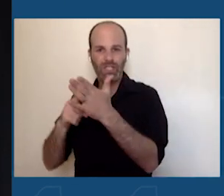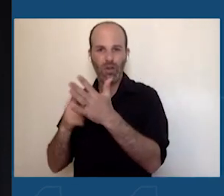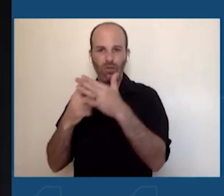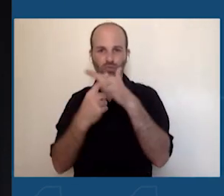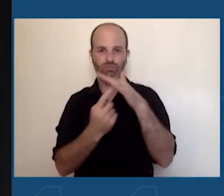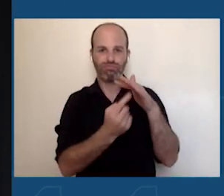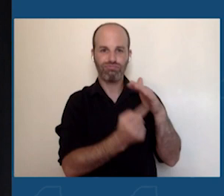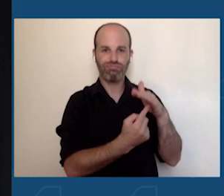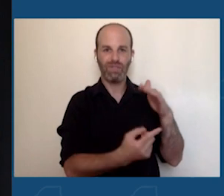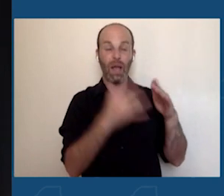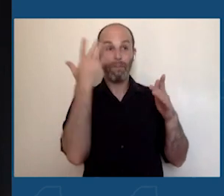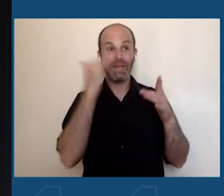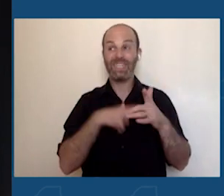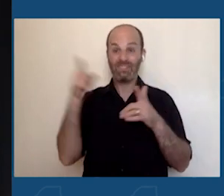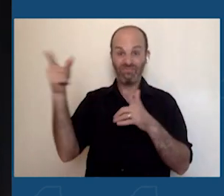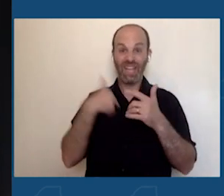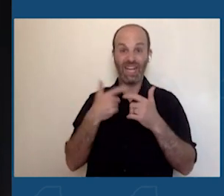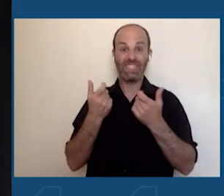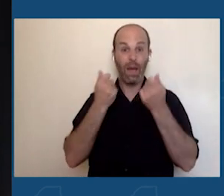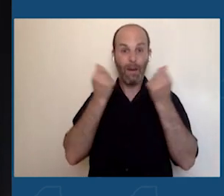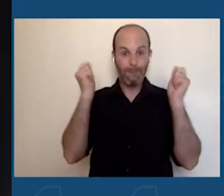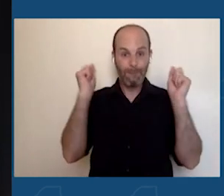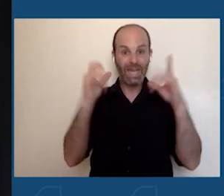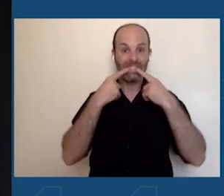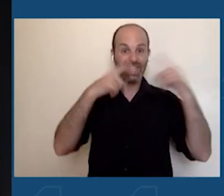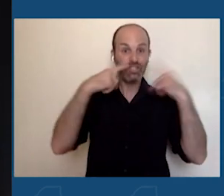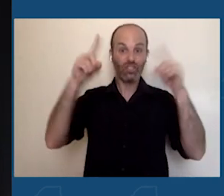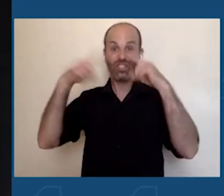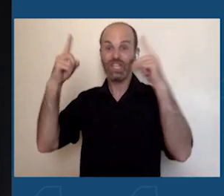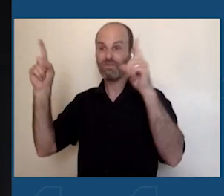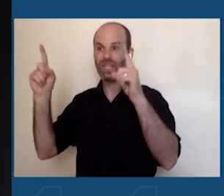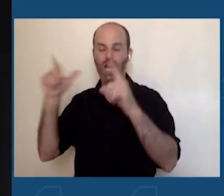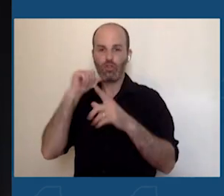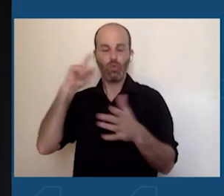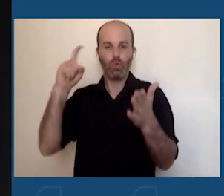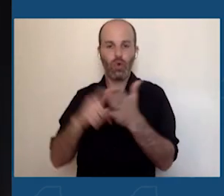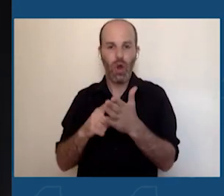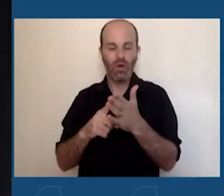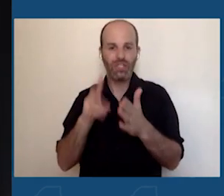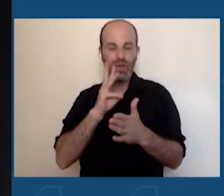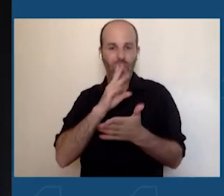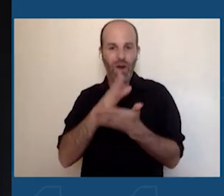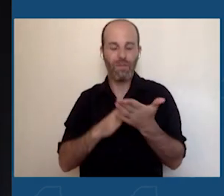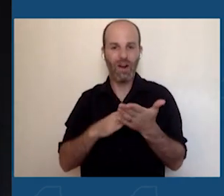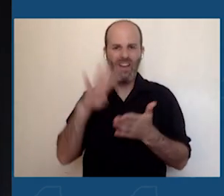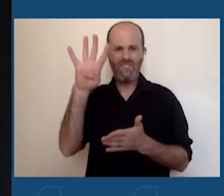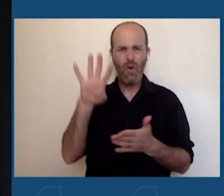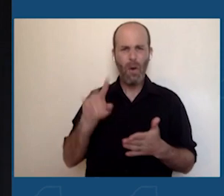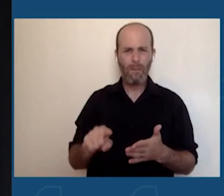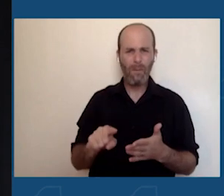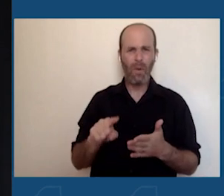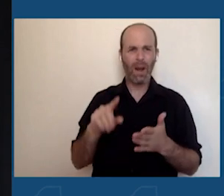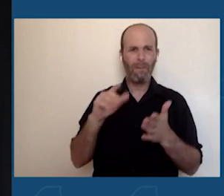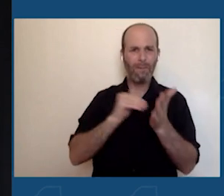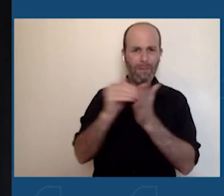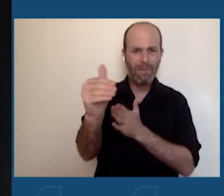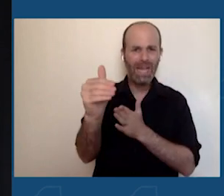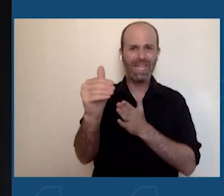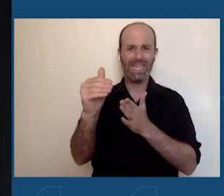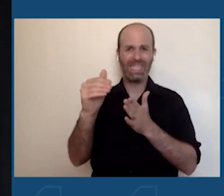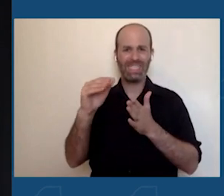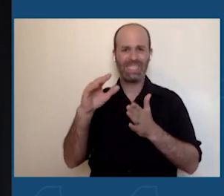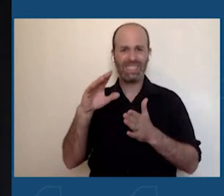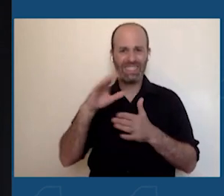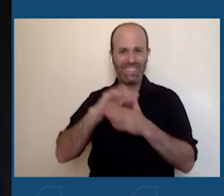amazing achievement out of this administration. $4.5 billion. Let that set in for a moment. That's the amount of money that the state